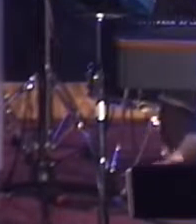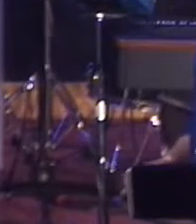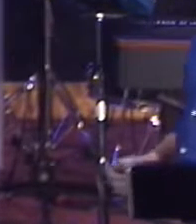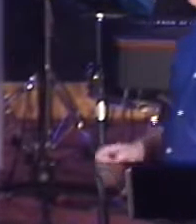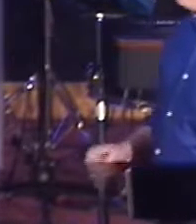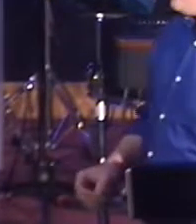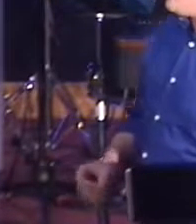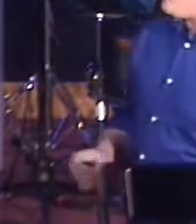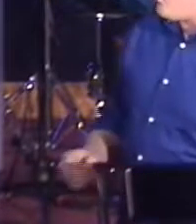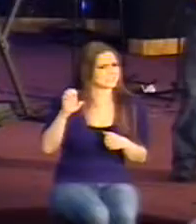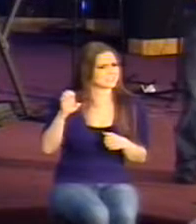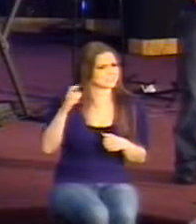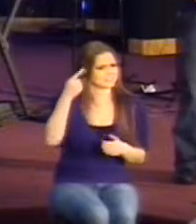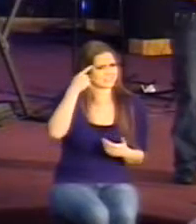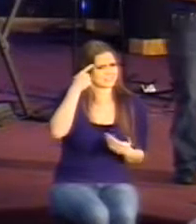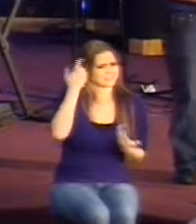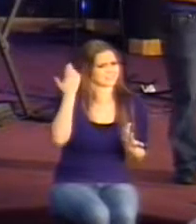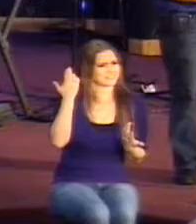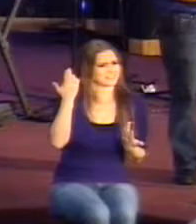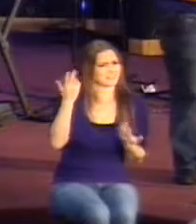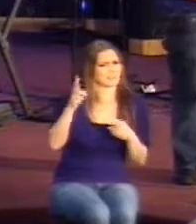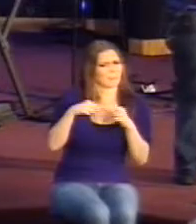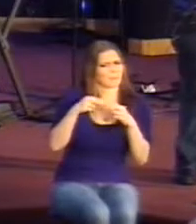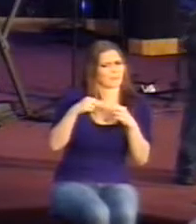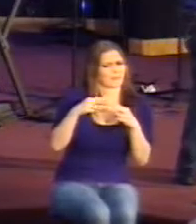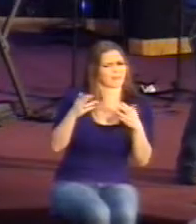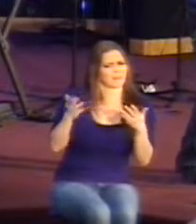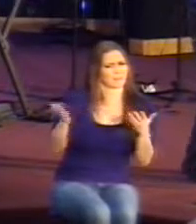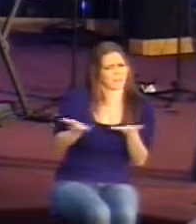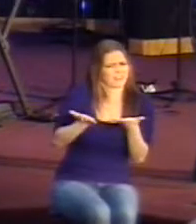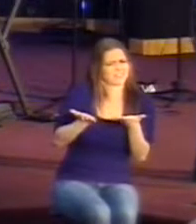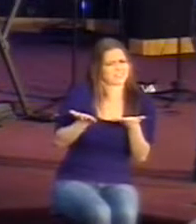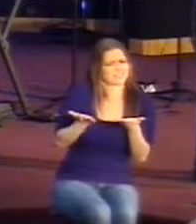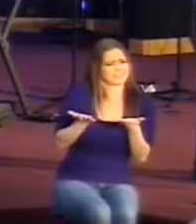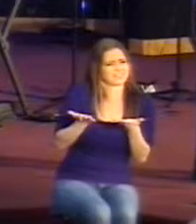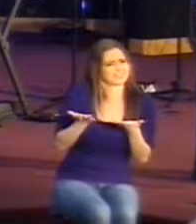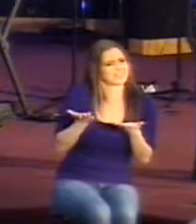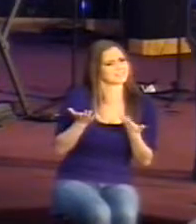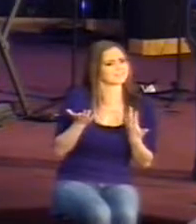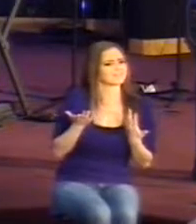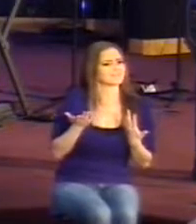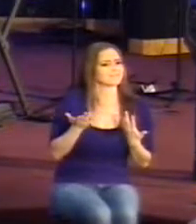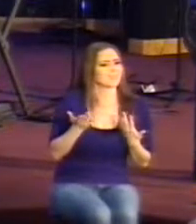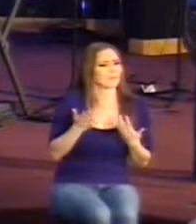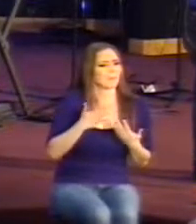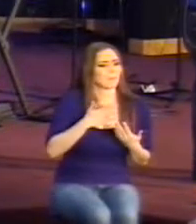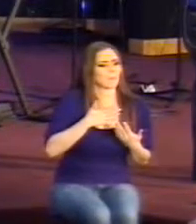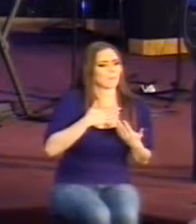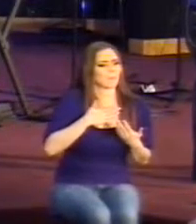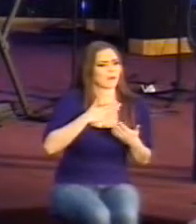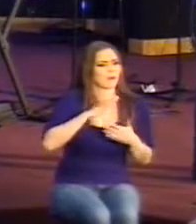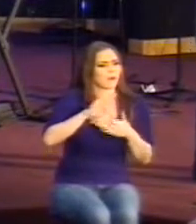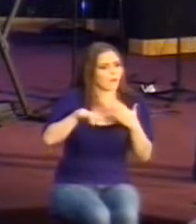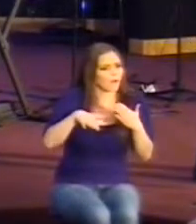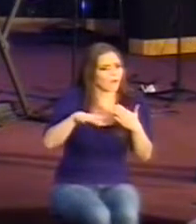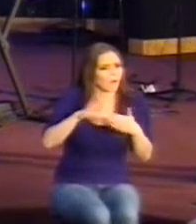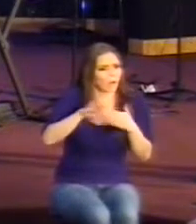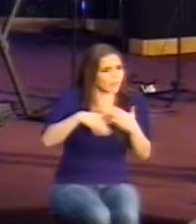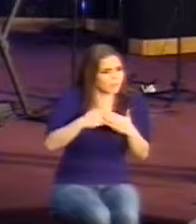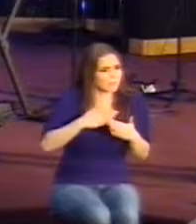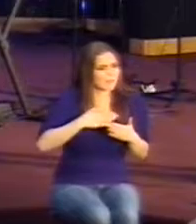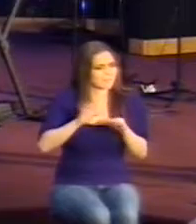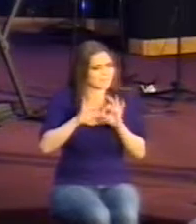me to do and build what? You want me to be ridiculed by my entire community and my